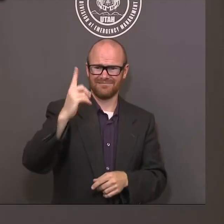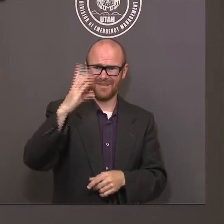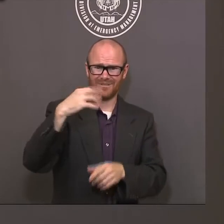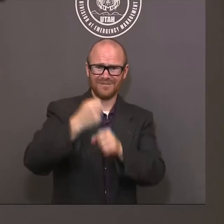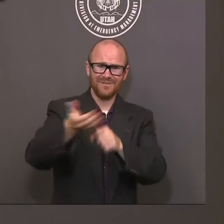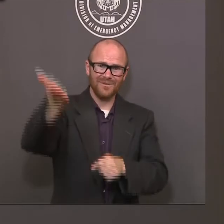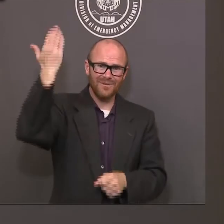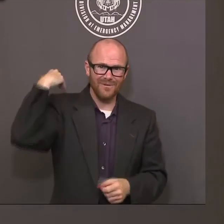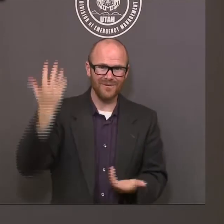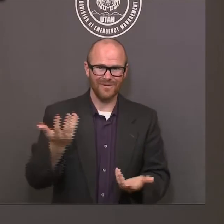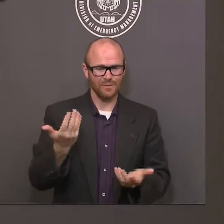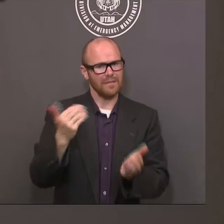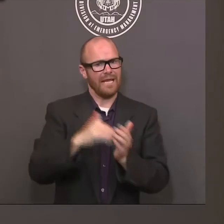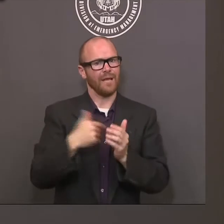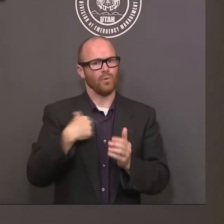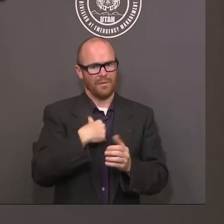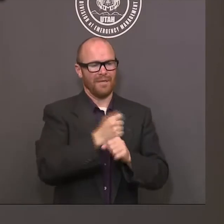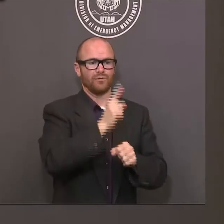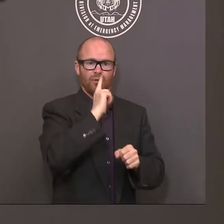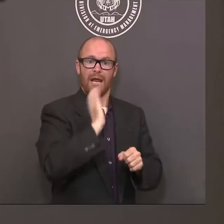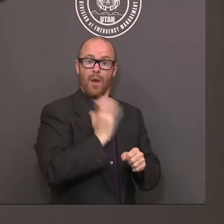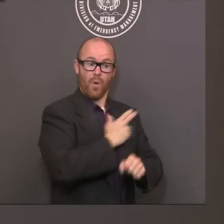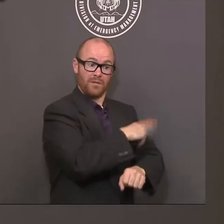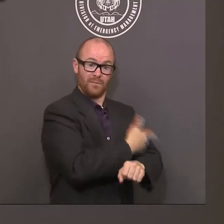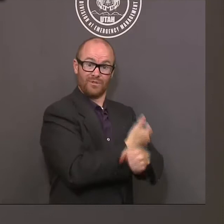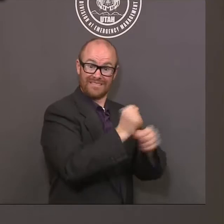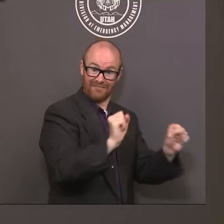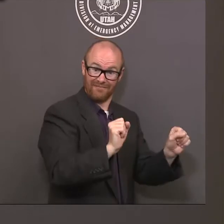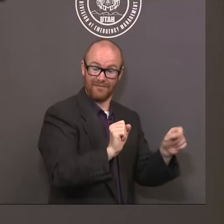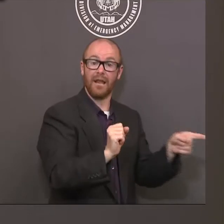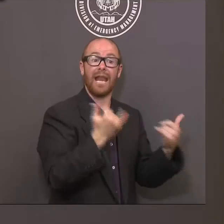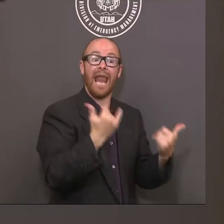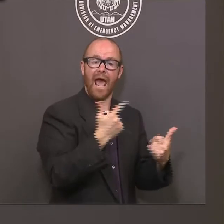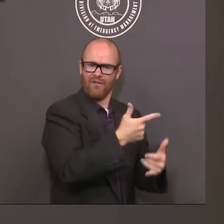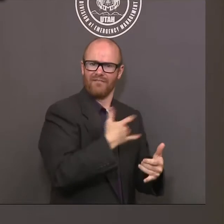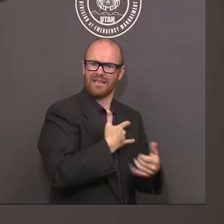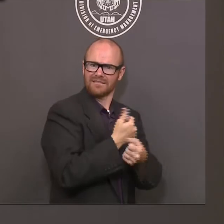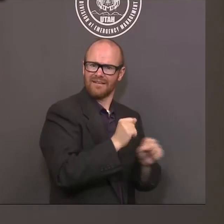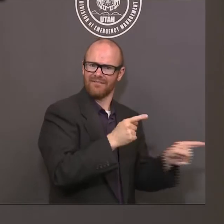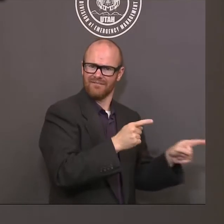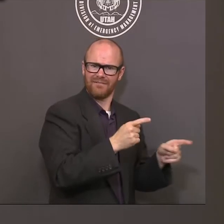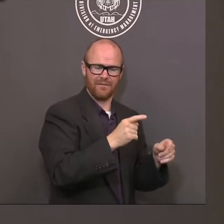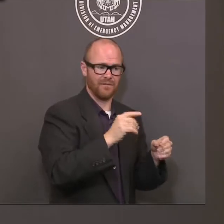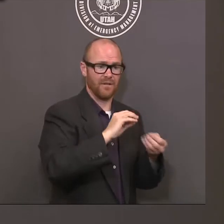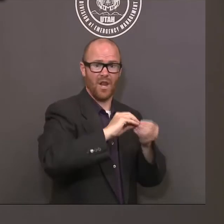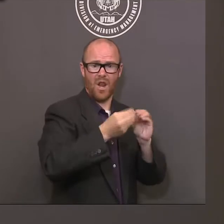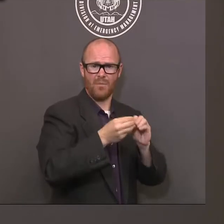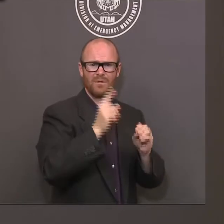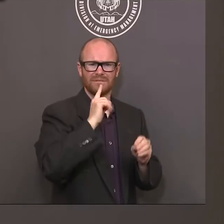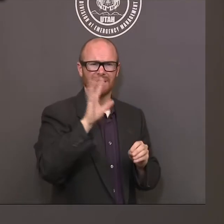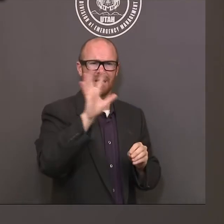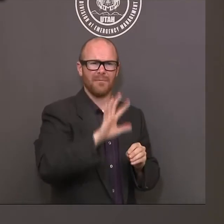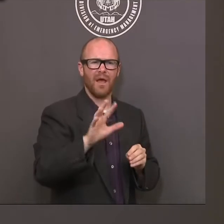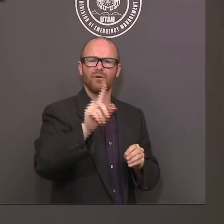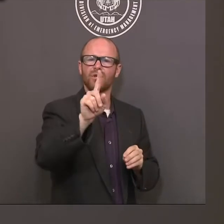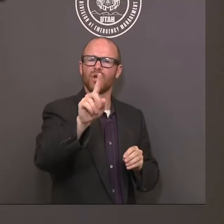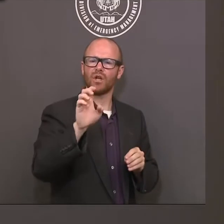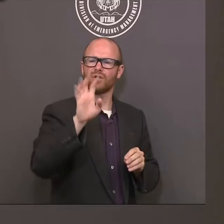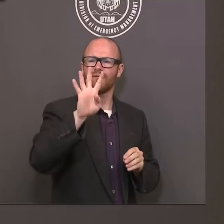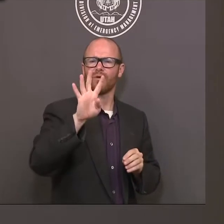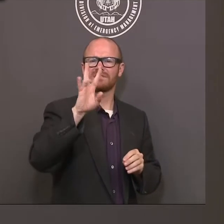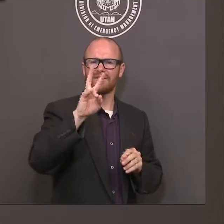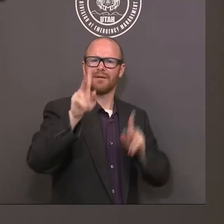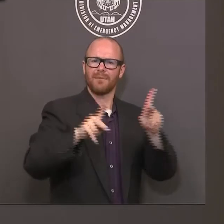We mission accomplished on that. Our capacity is significant. Our number of hospitalizations right now is about 147